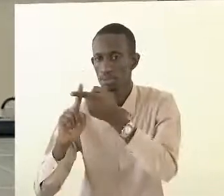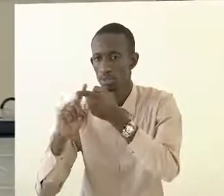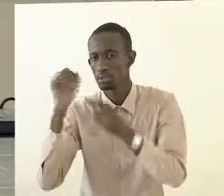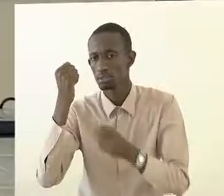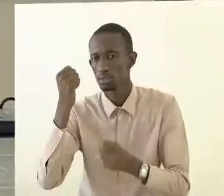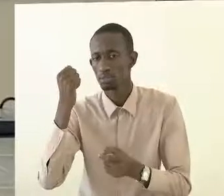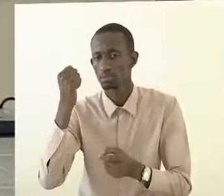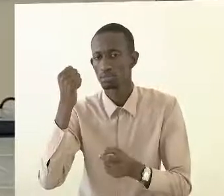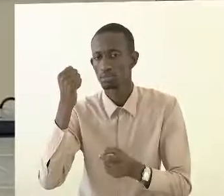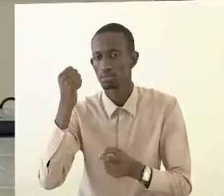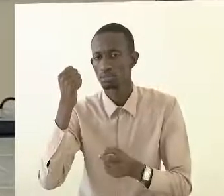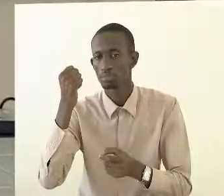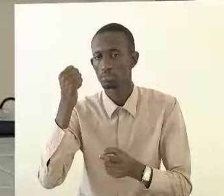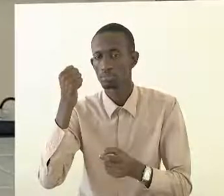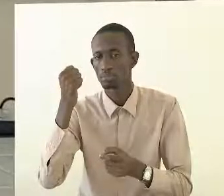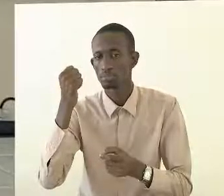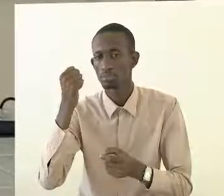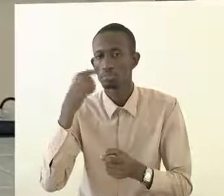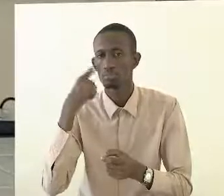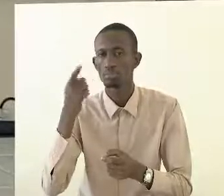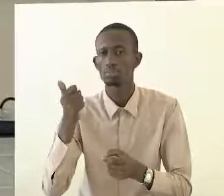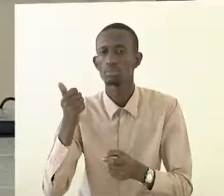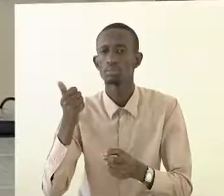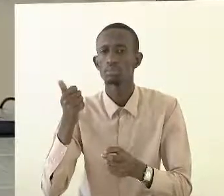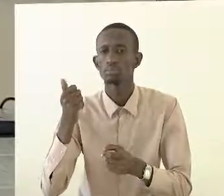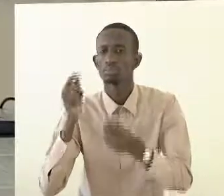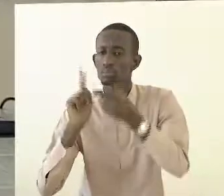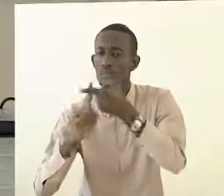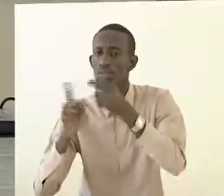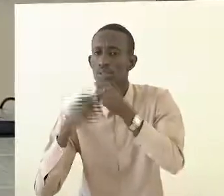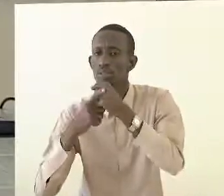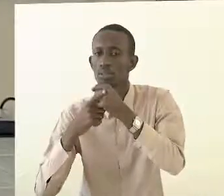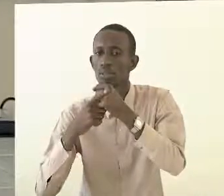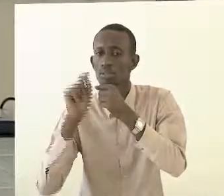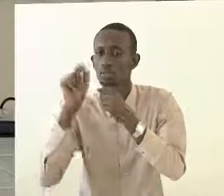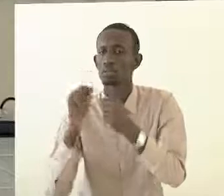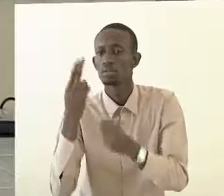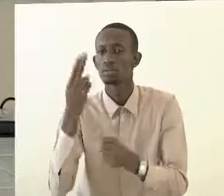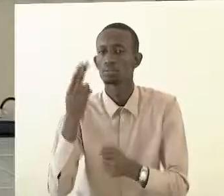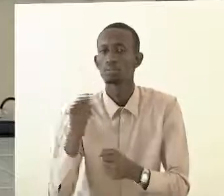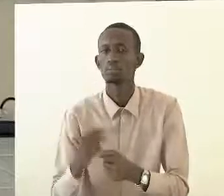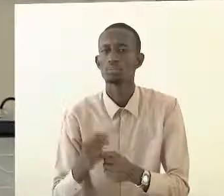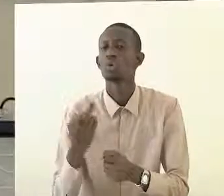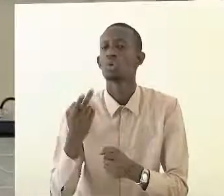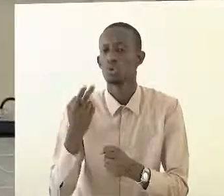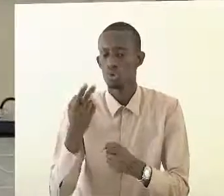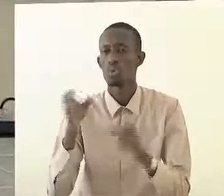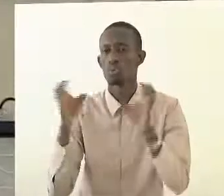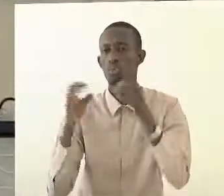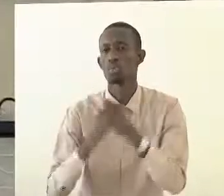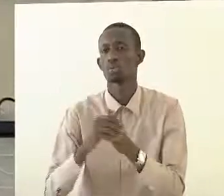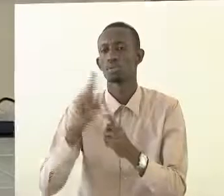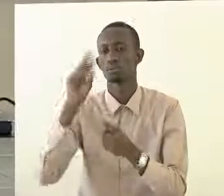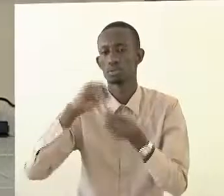then plus, is this 5? Yes. Plus 6 divided by 2, common denominator. And I